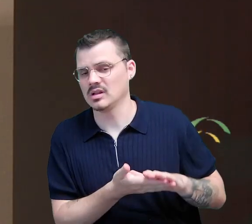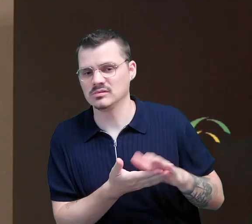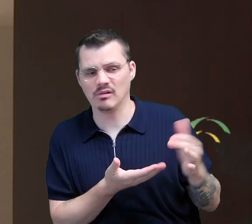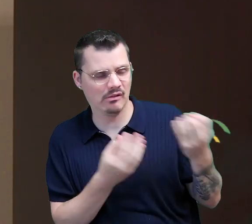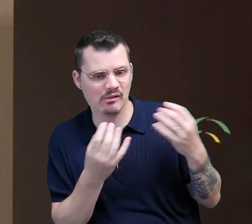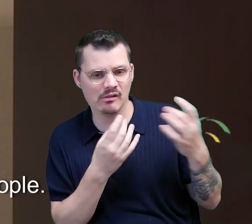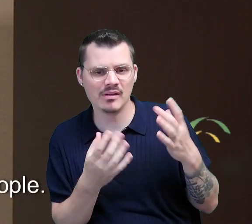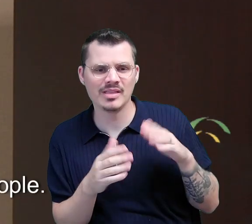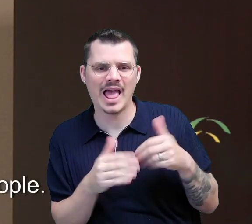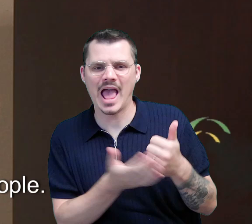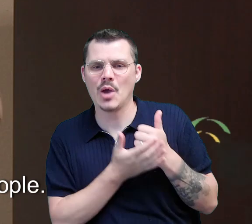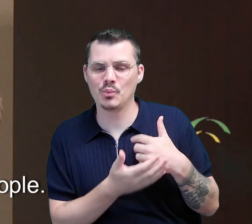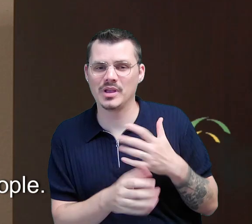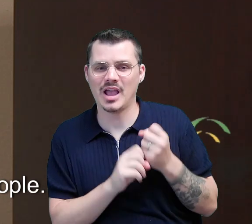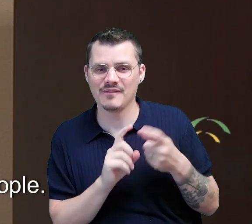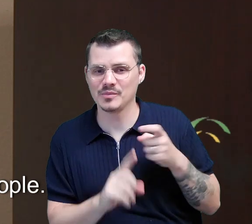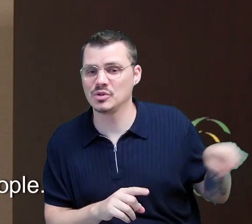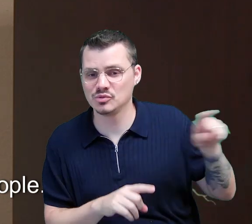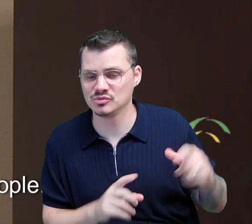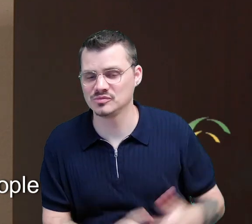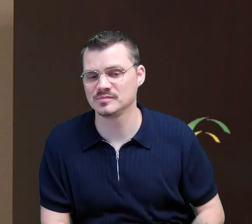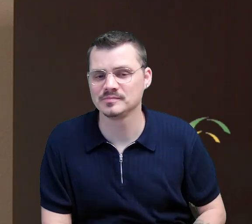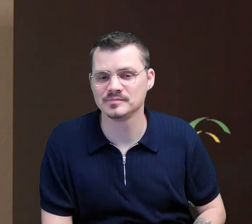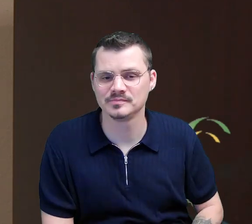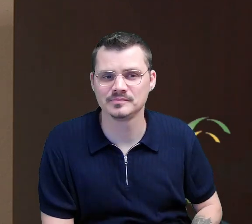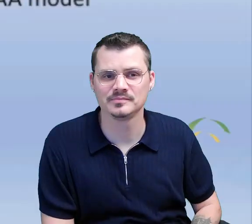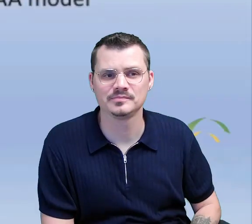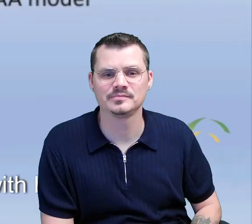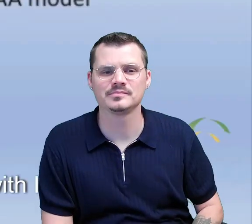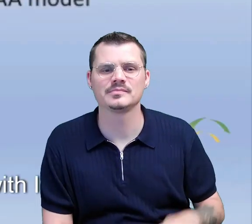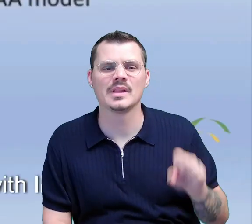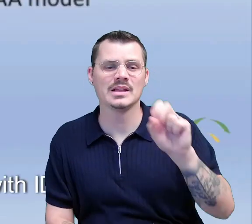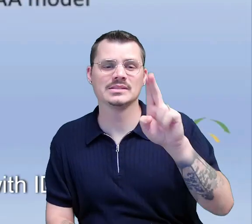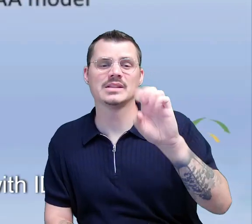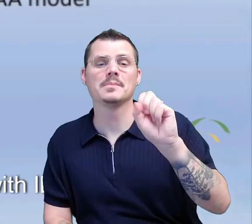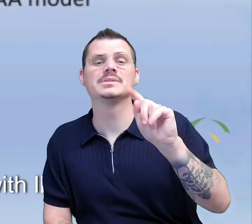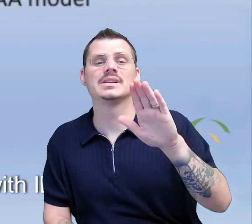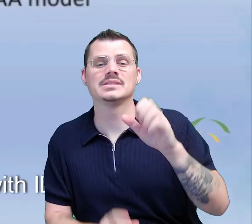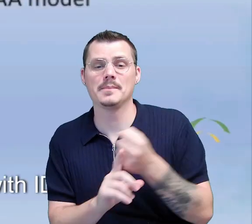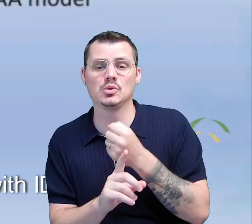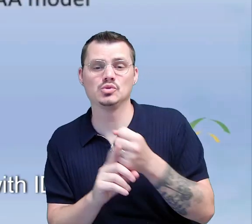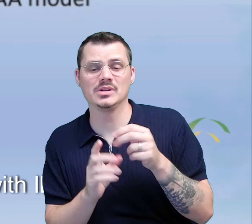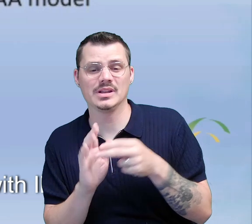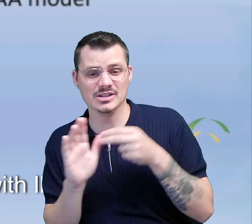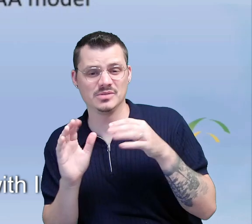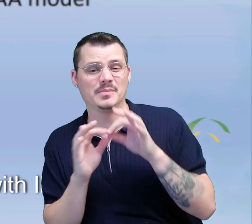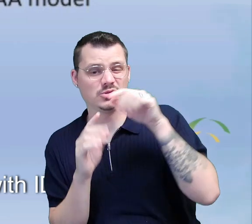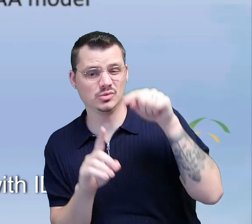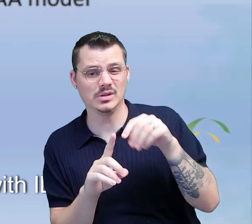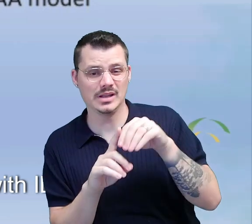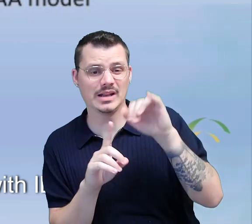fabulous, the kind of help we got from those people. Substance abuse conditions in people